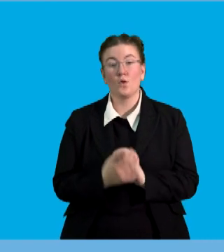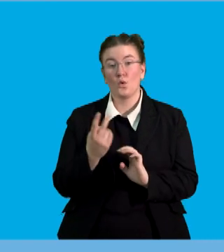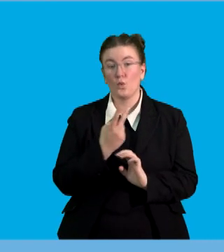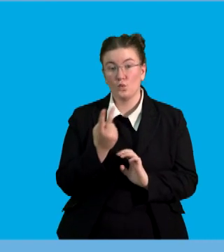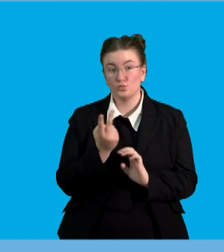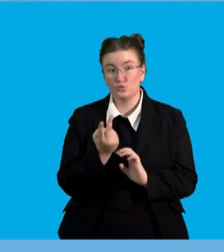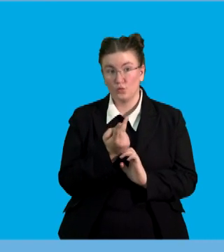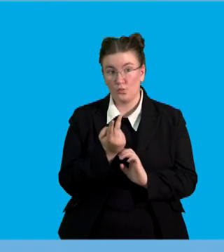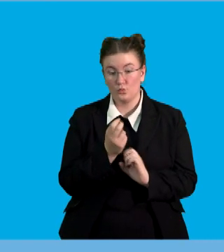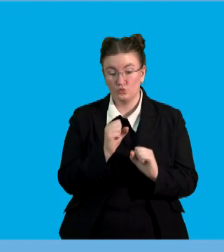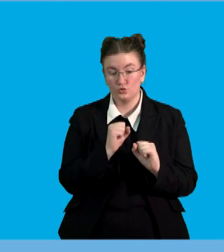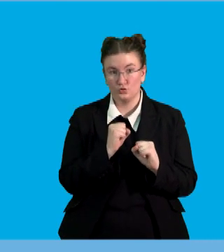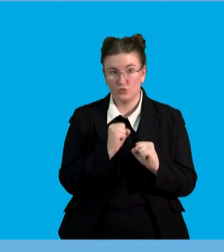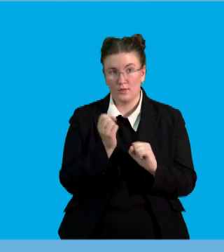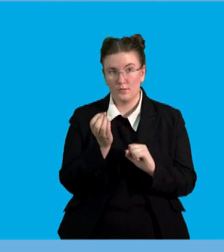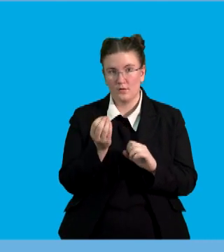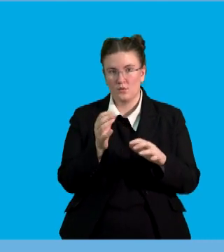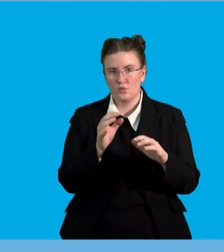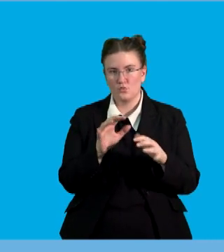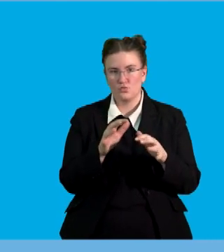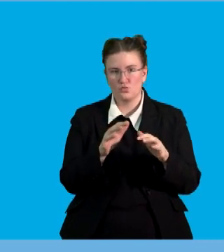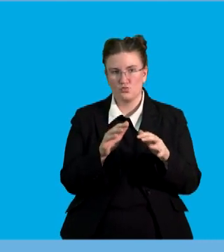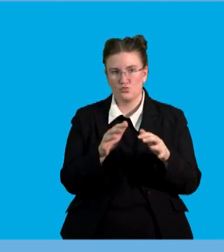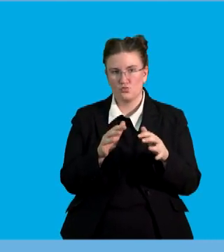And they vibrate.